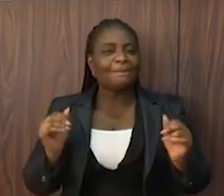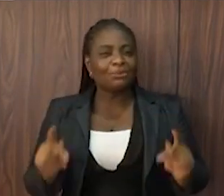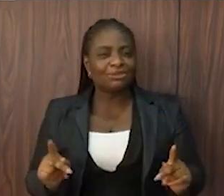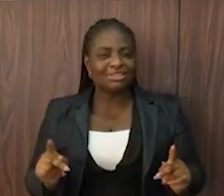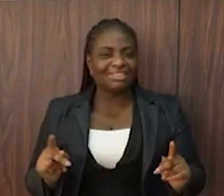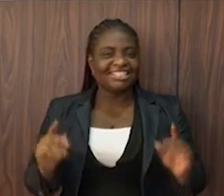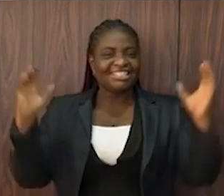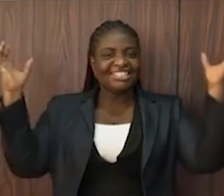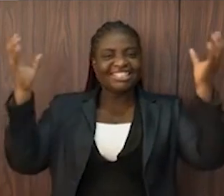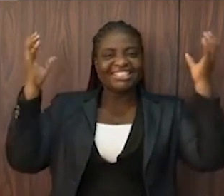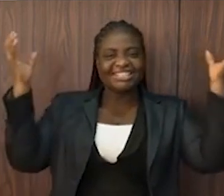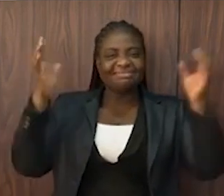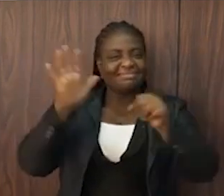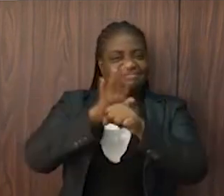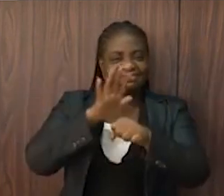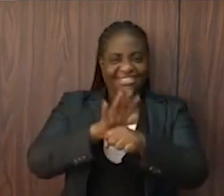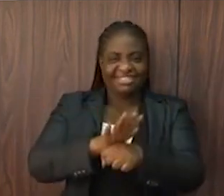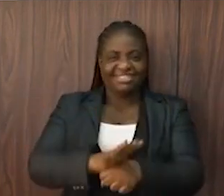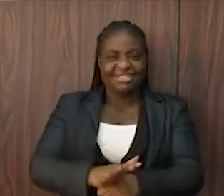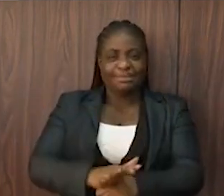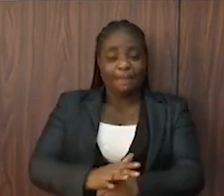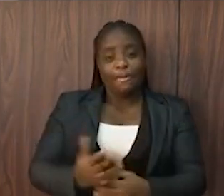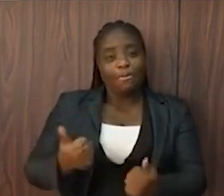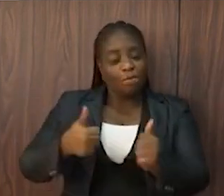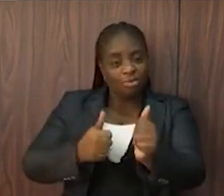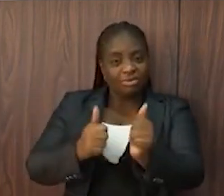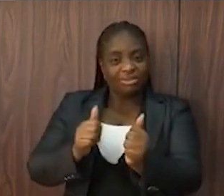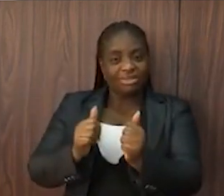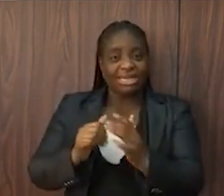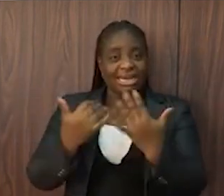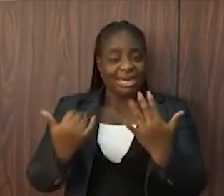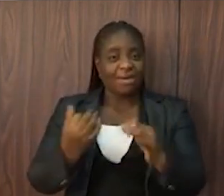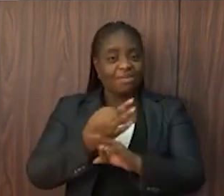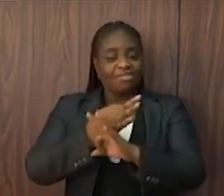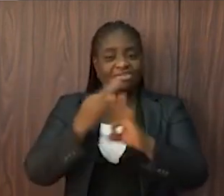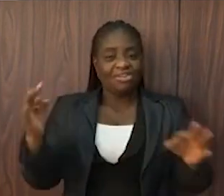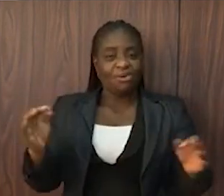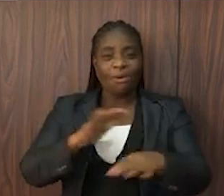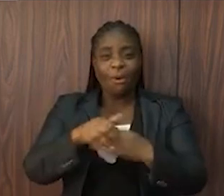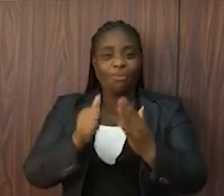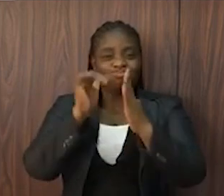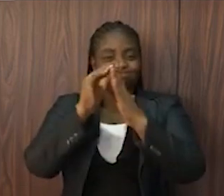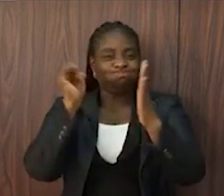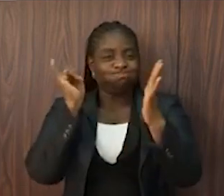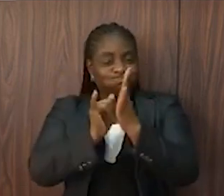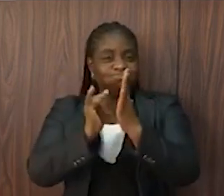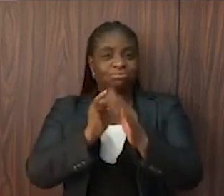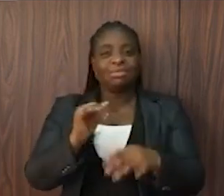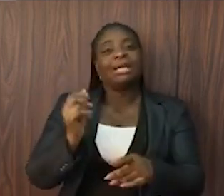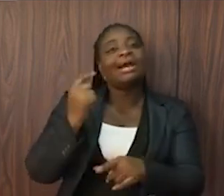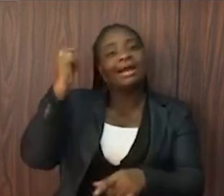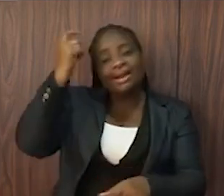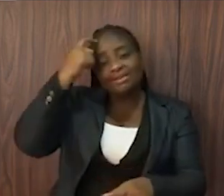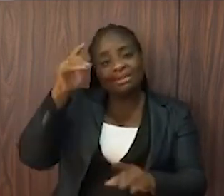opportunity to celebrate fully, following the lifting of virtually all the restrictions government